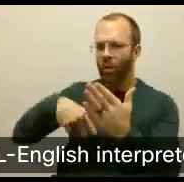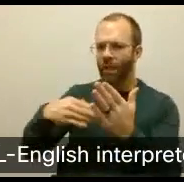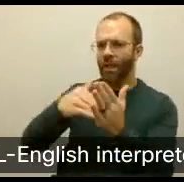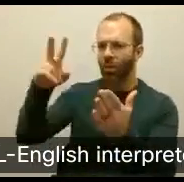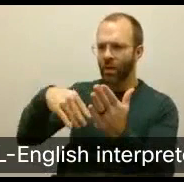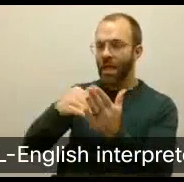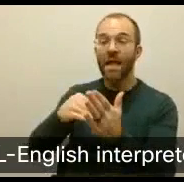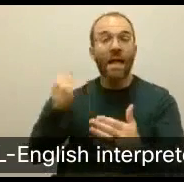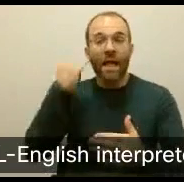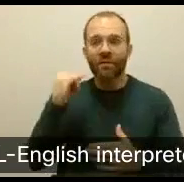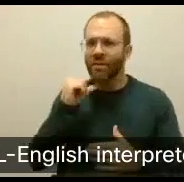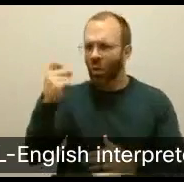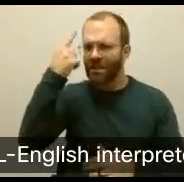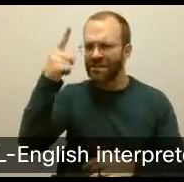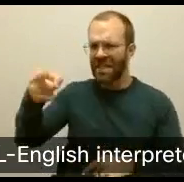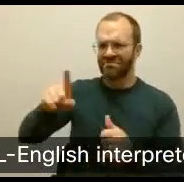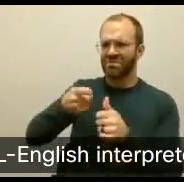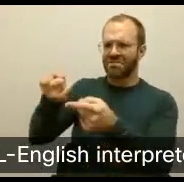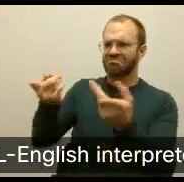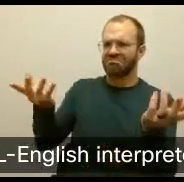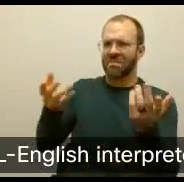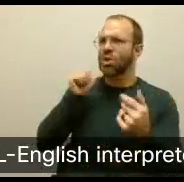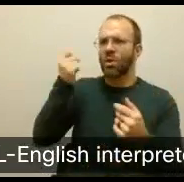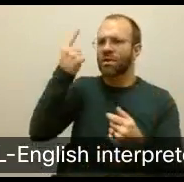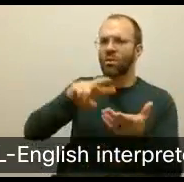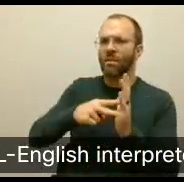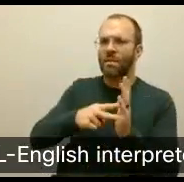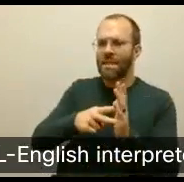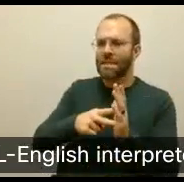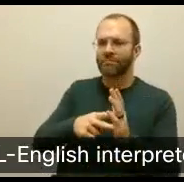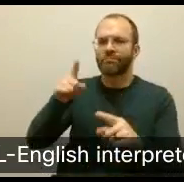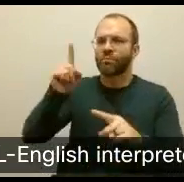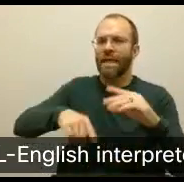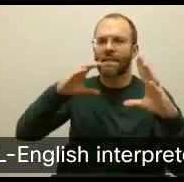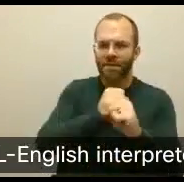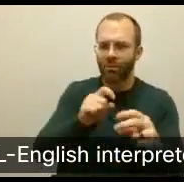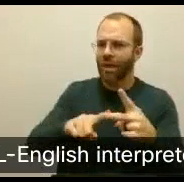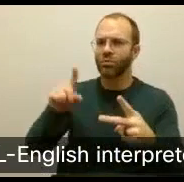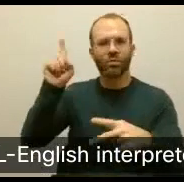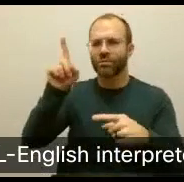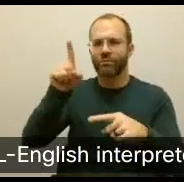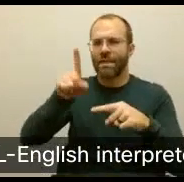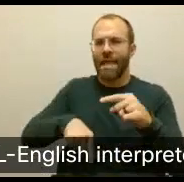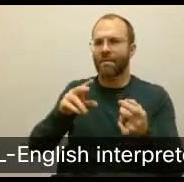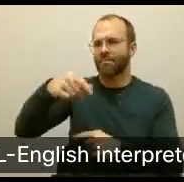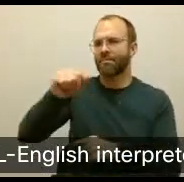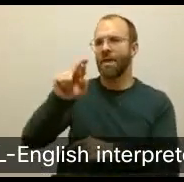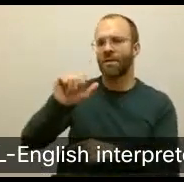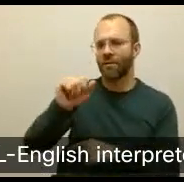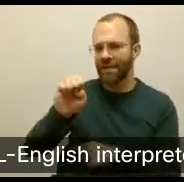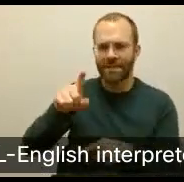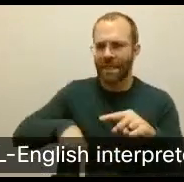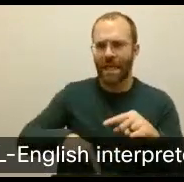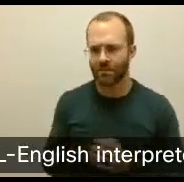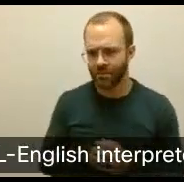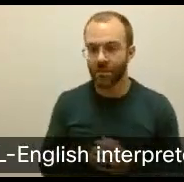about, we're not going to be able to paraphrase it appropriately. We won't be able to summarize it easily, very well either, if that's the goal.